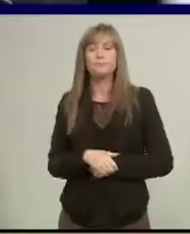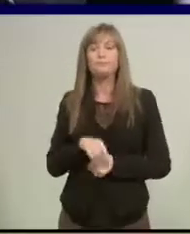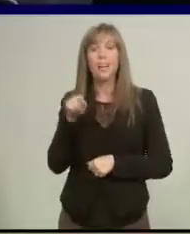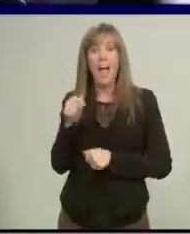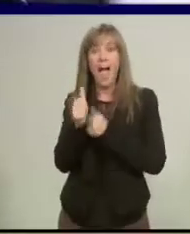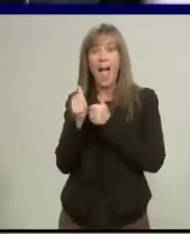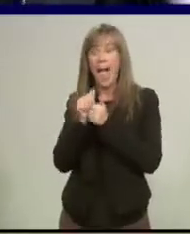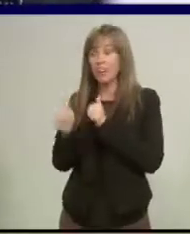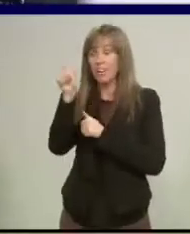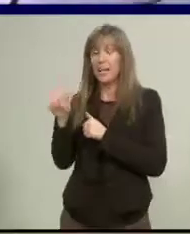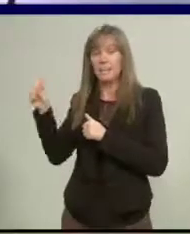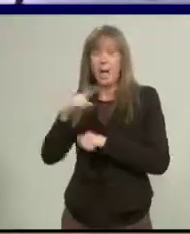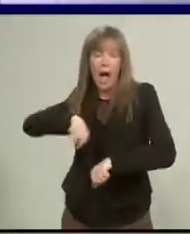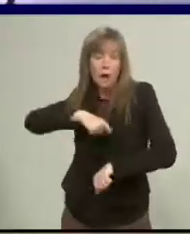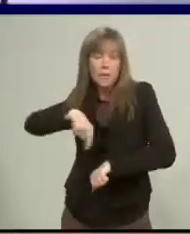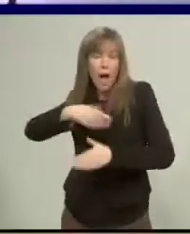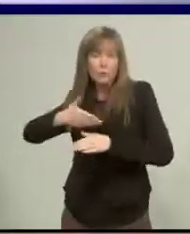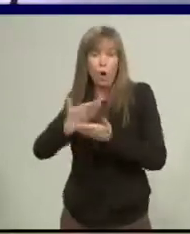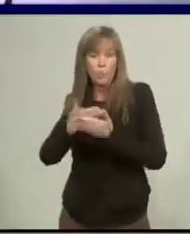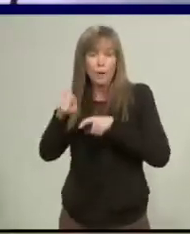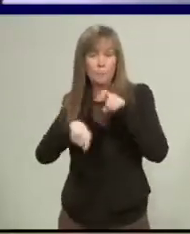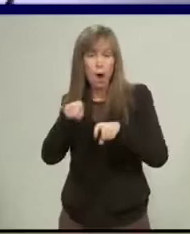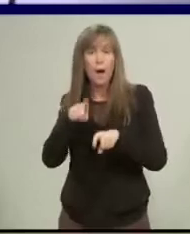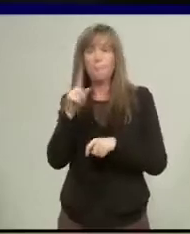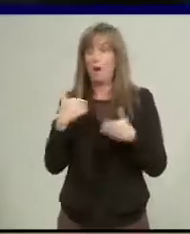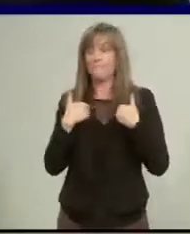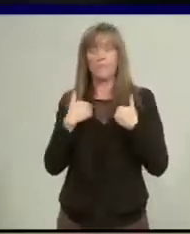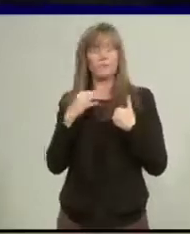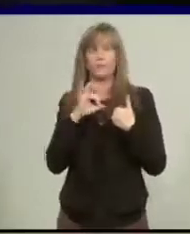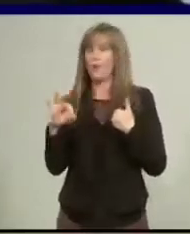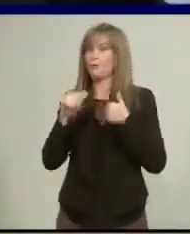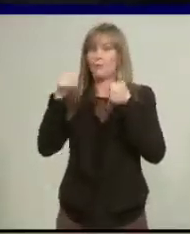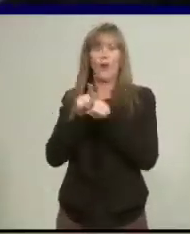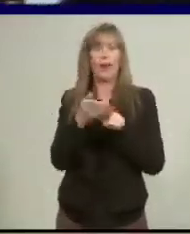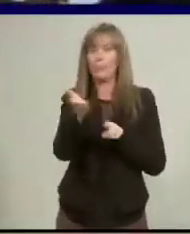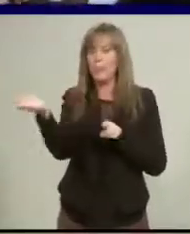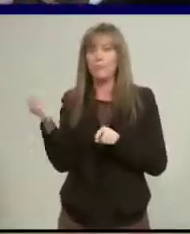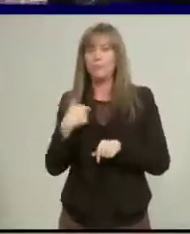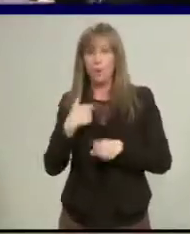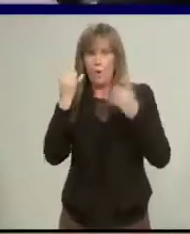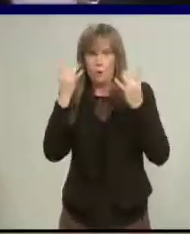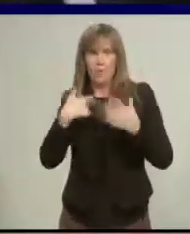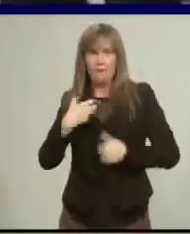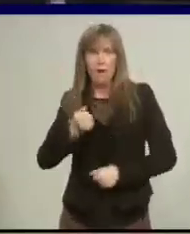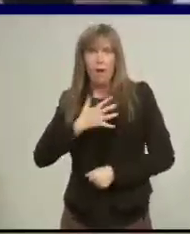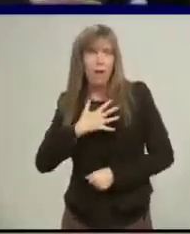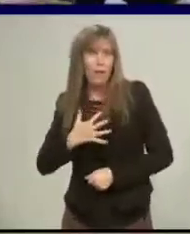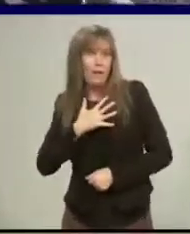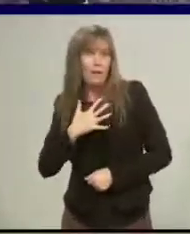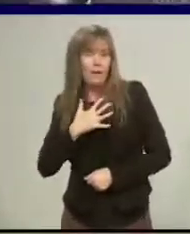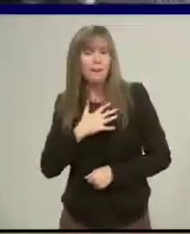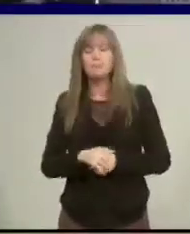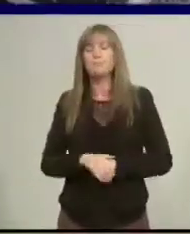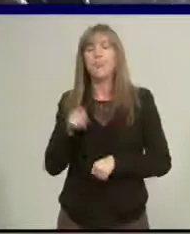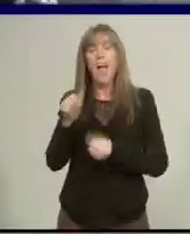hours on the bikes at a time, but my fitness didn't compare to theirs. I'm actually puffing already. The athletes